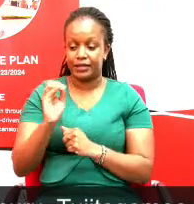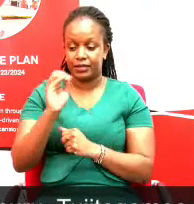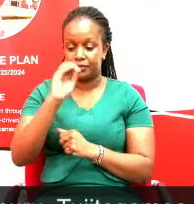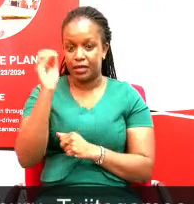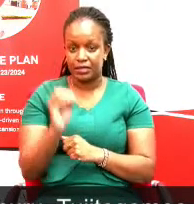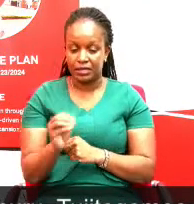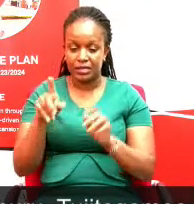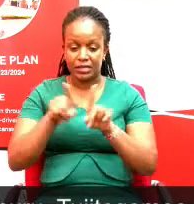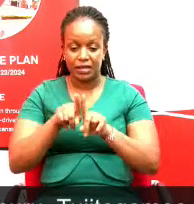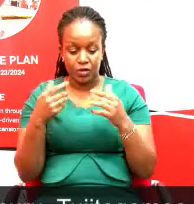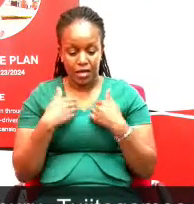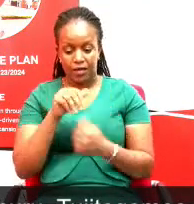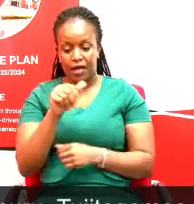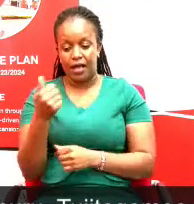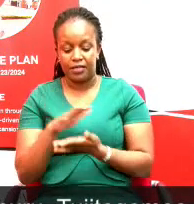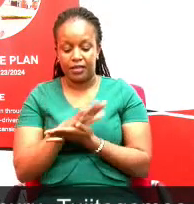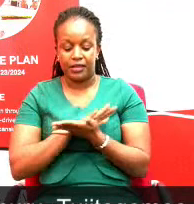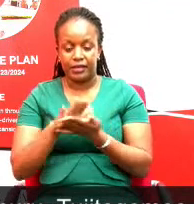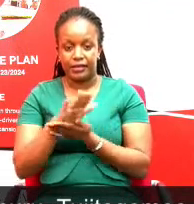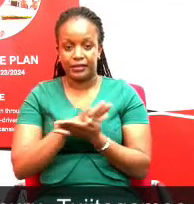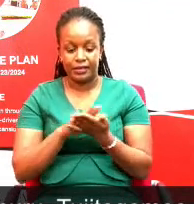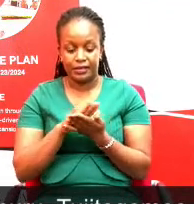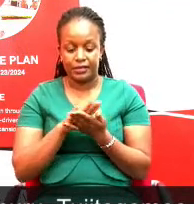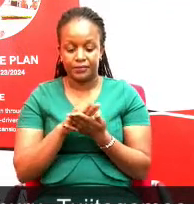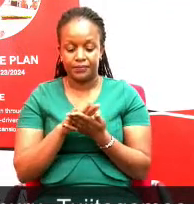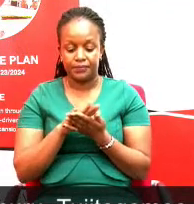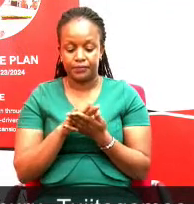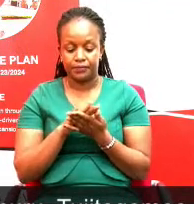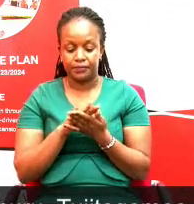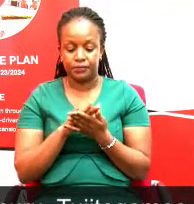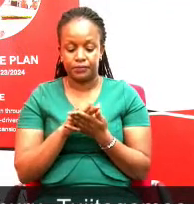We have also other areas, like,